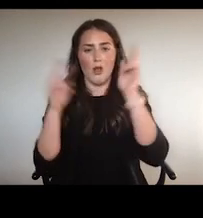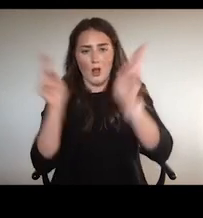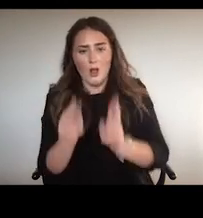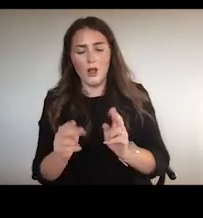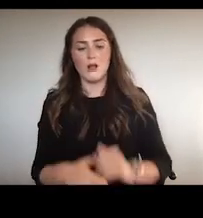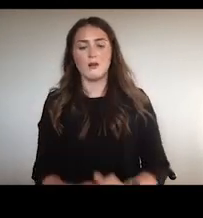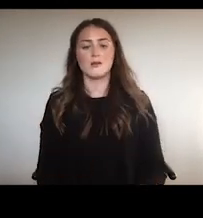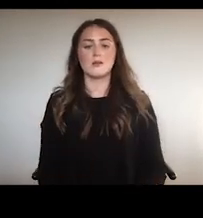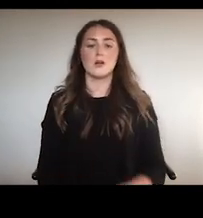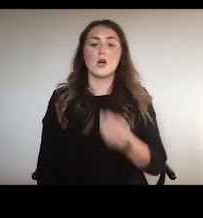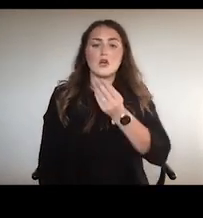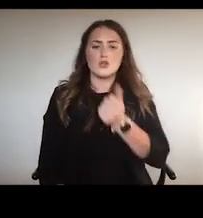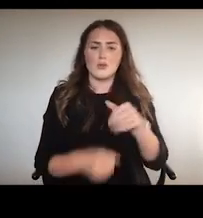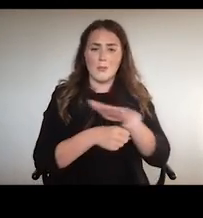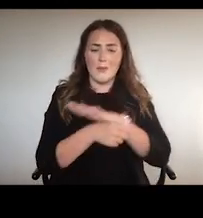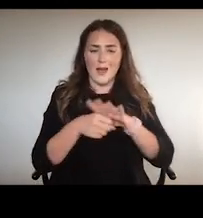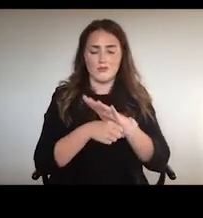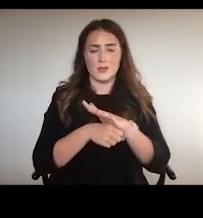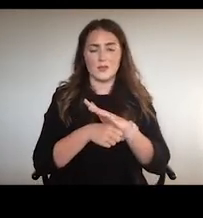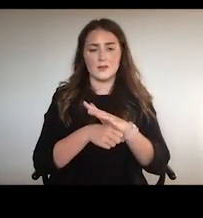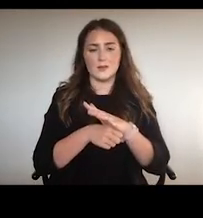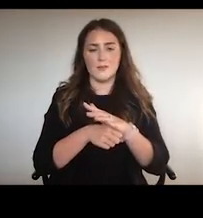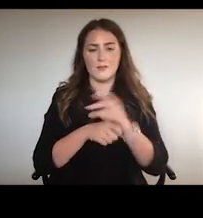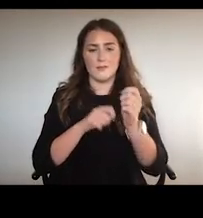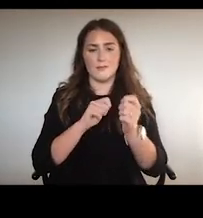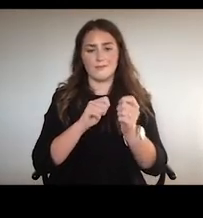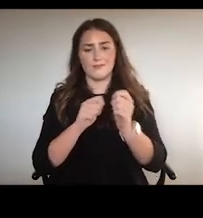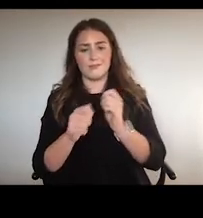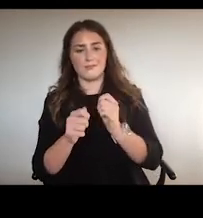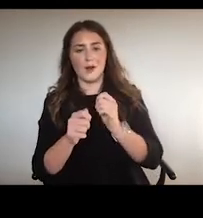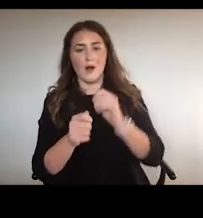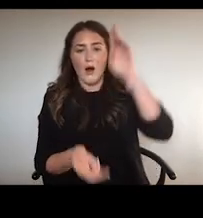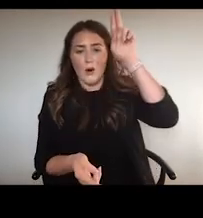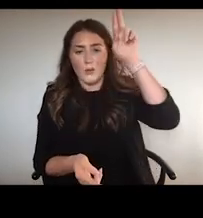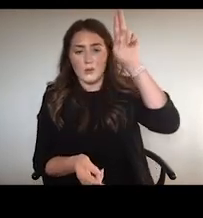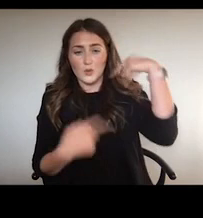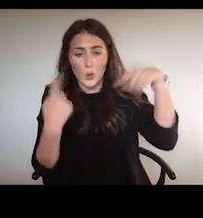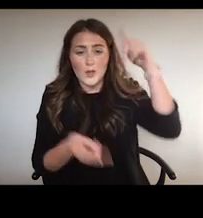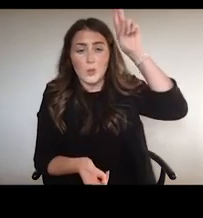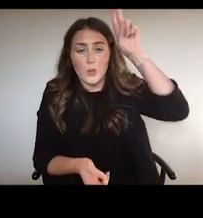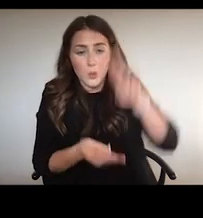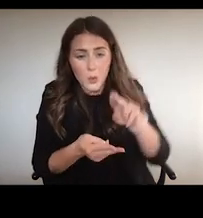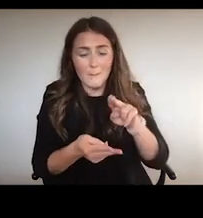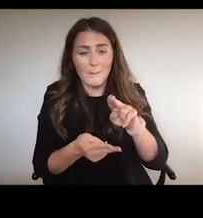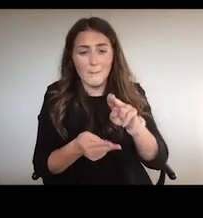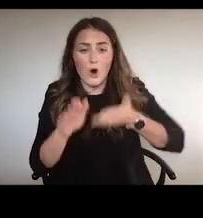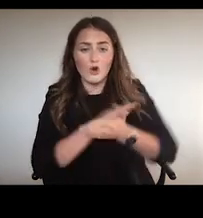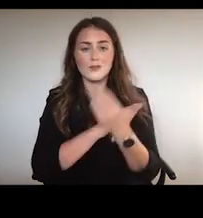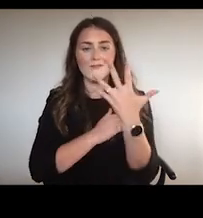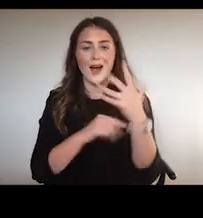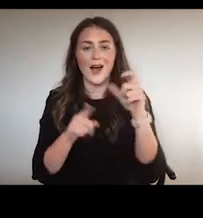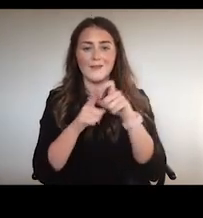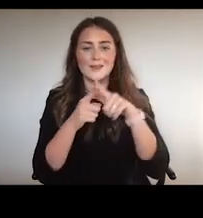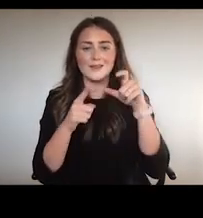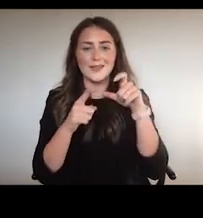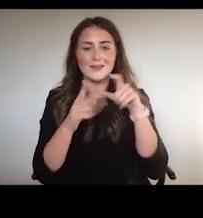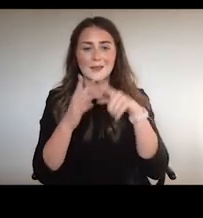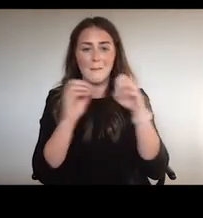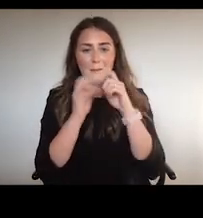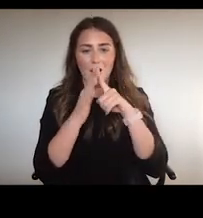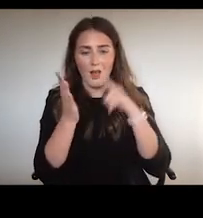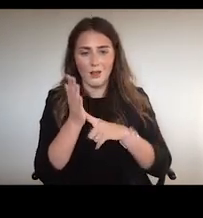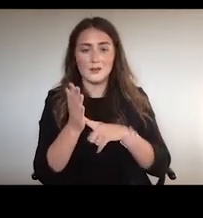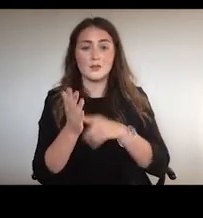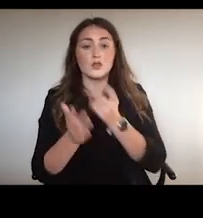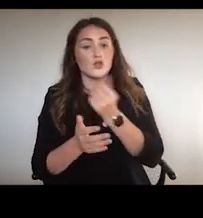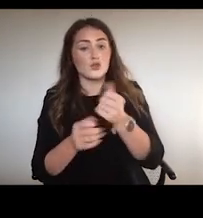to the traffic noise in the opening year. As you can see, there are some areas with a major adverse change of greater than 5 decibels and some with